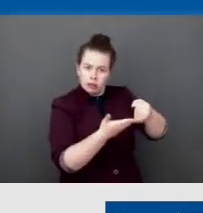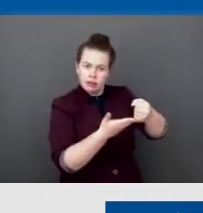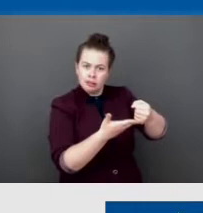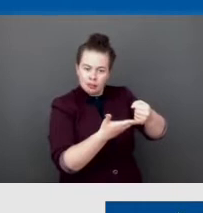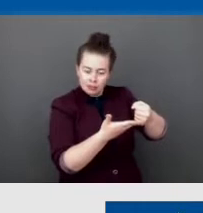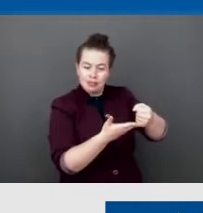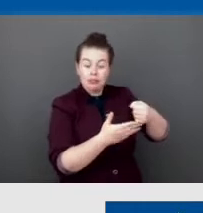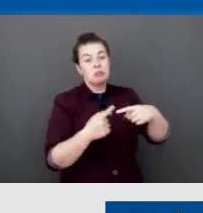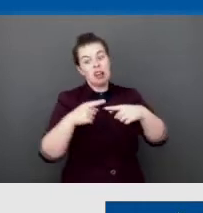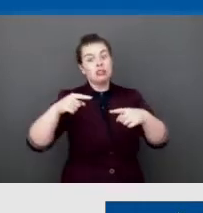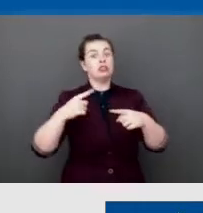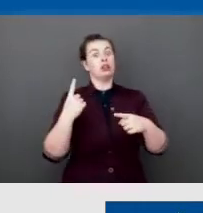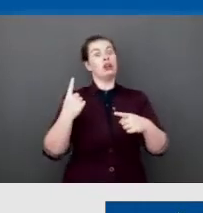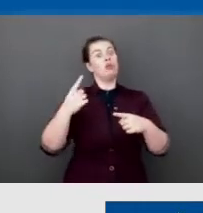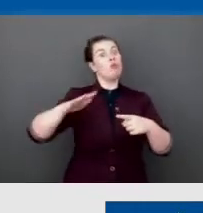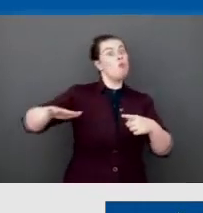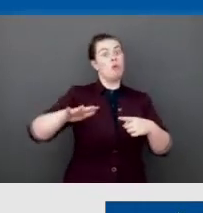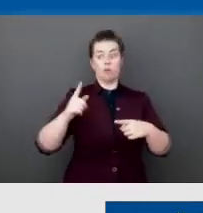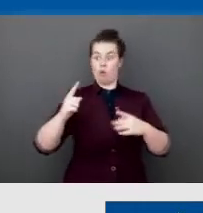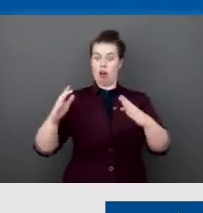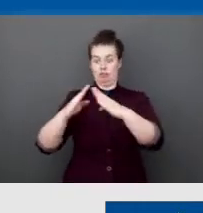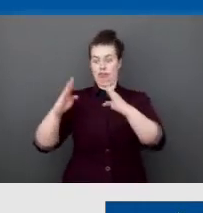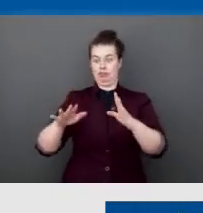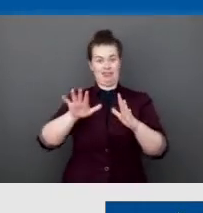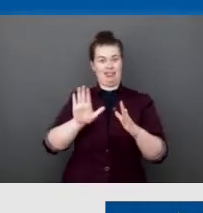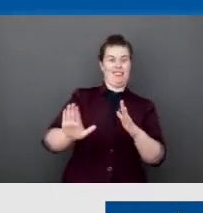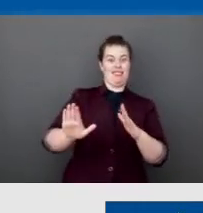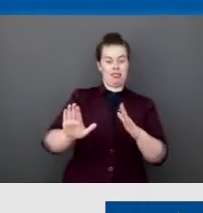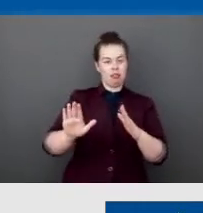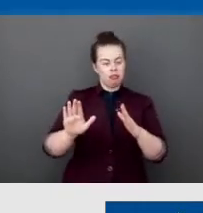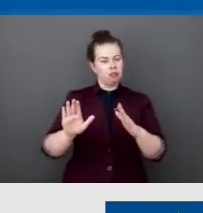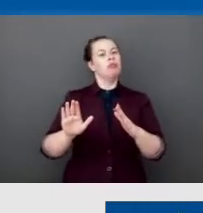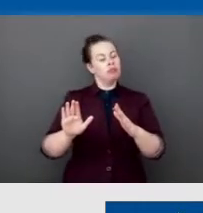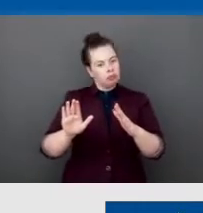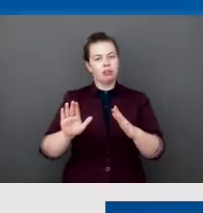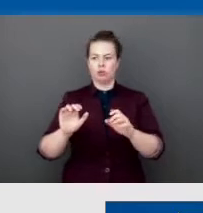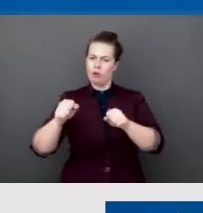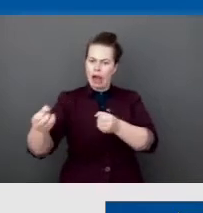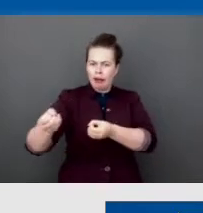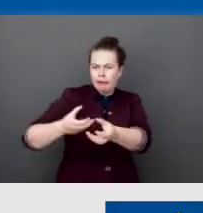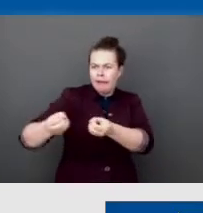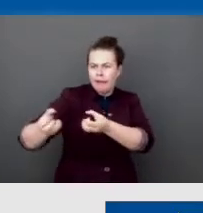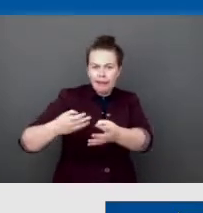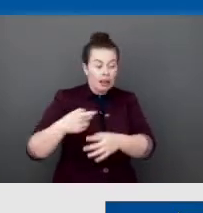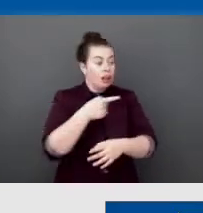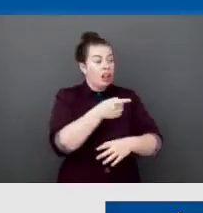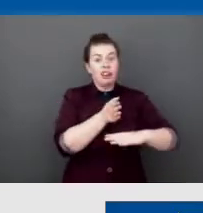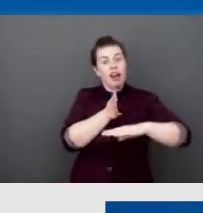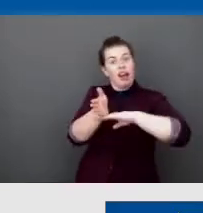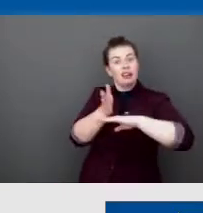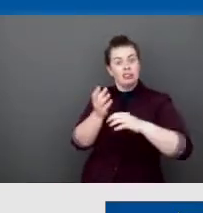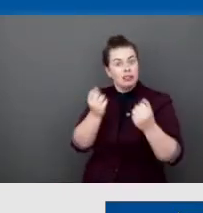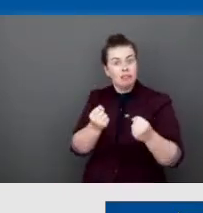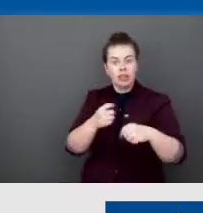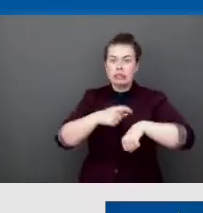health, medication management, treatment and rehabilitation, coordinated care, specialists, hospitals,